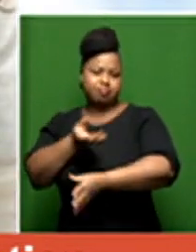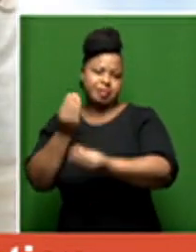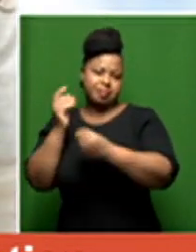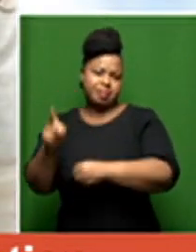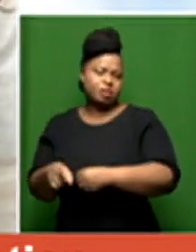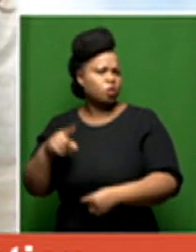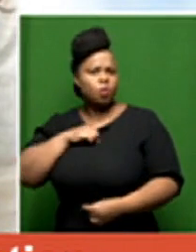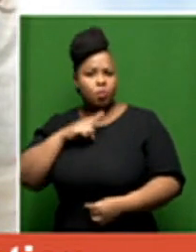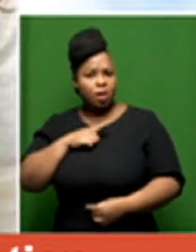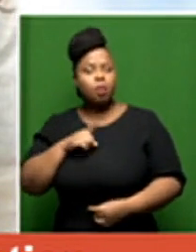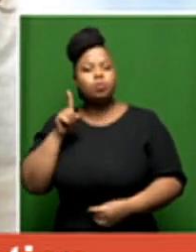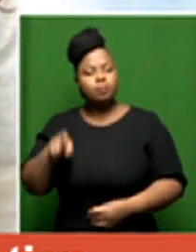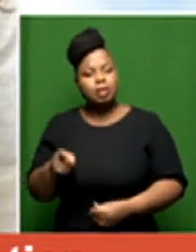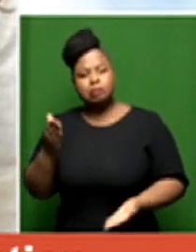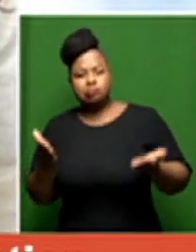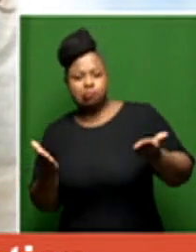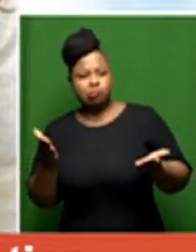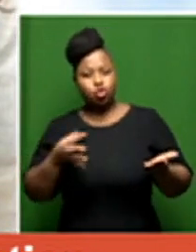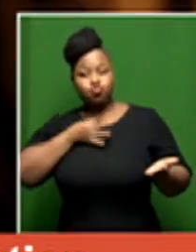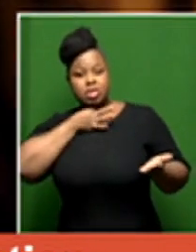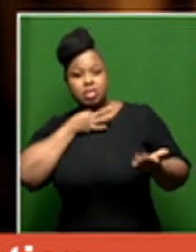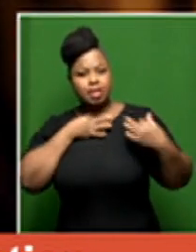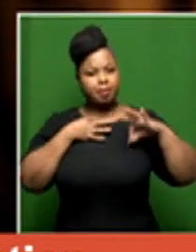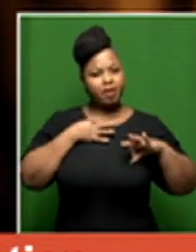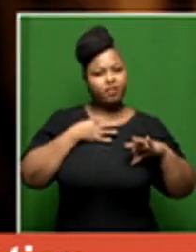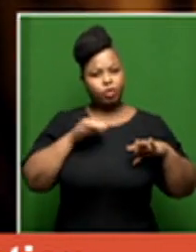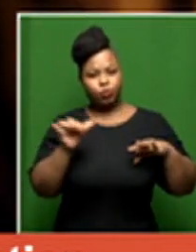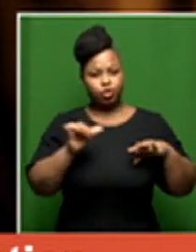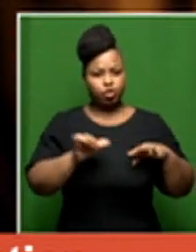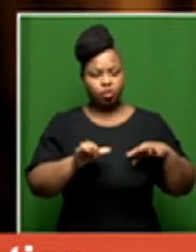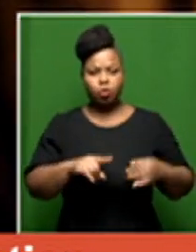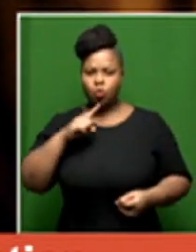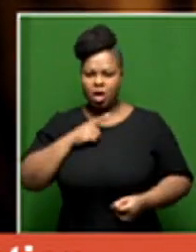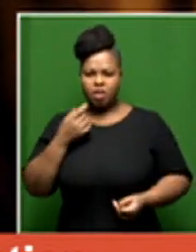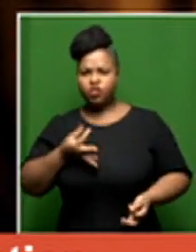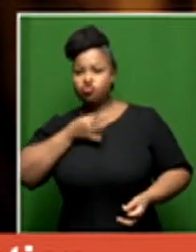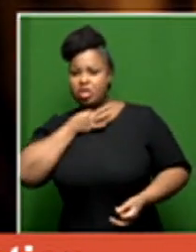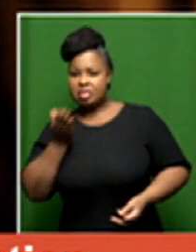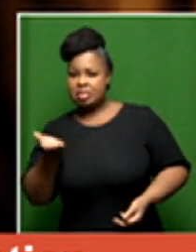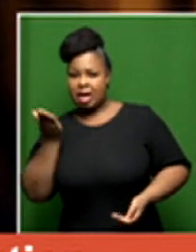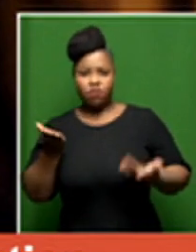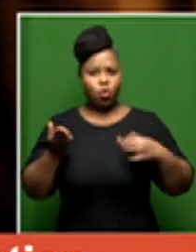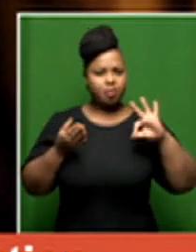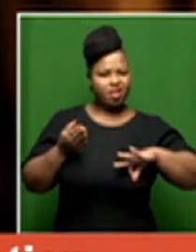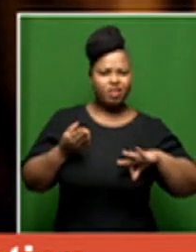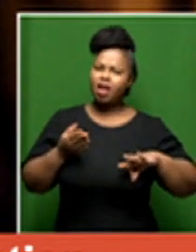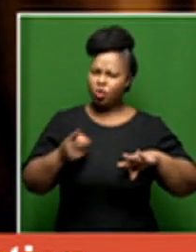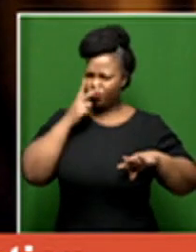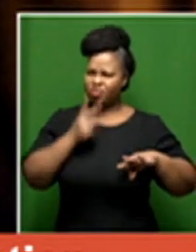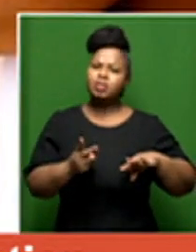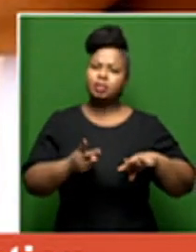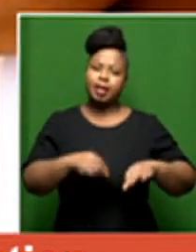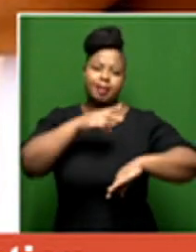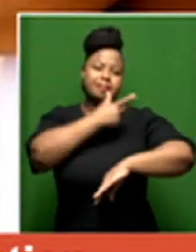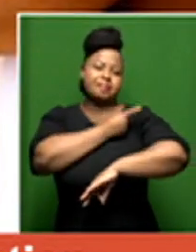vaccination, because you have to weigh between the risk and the benefits. So when you weigh the risk and the benefits, you'll find that vaccination